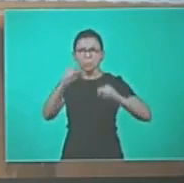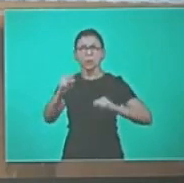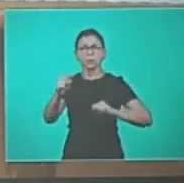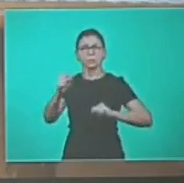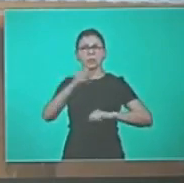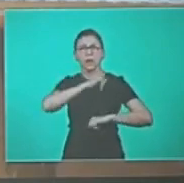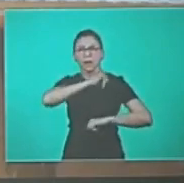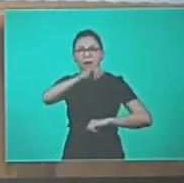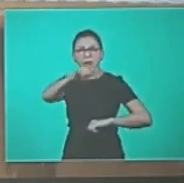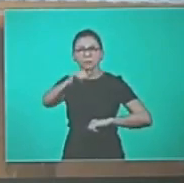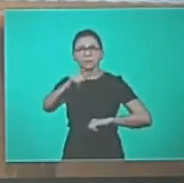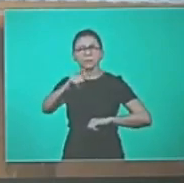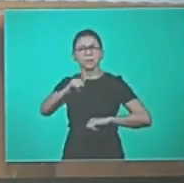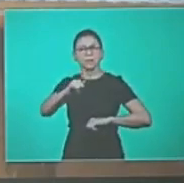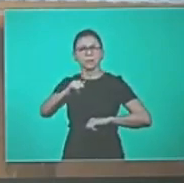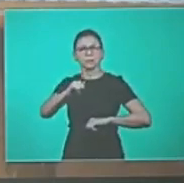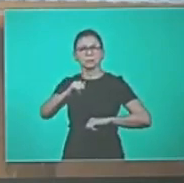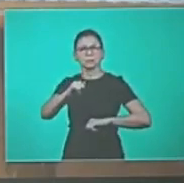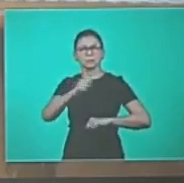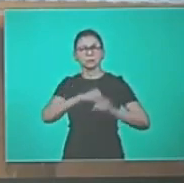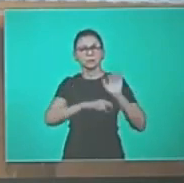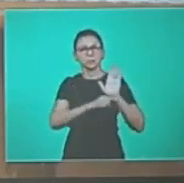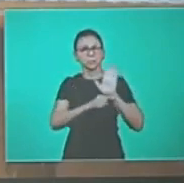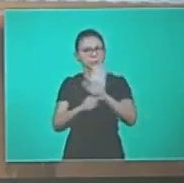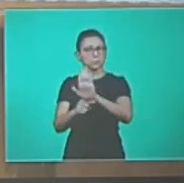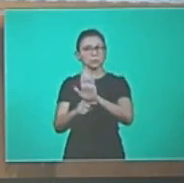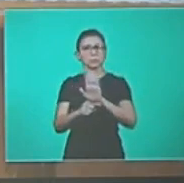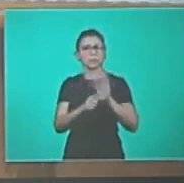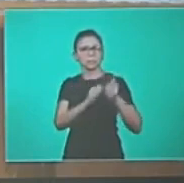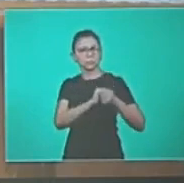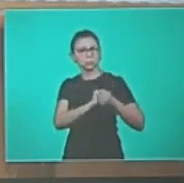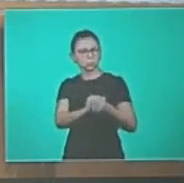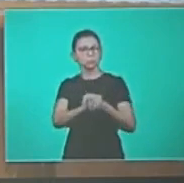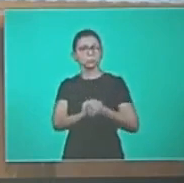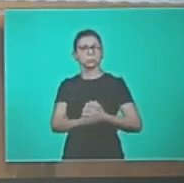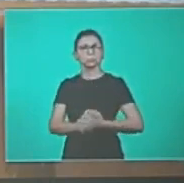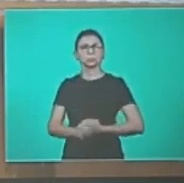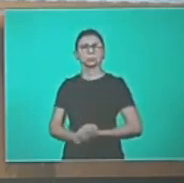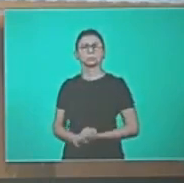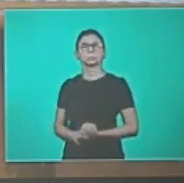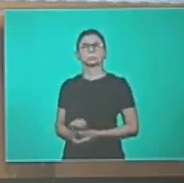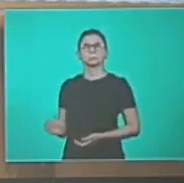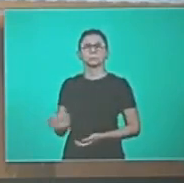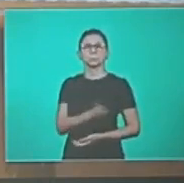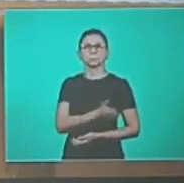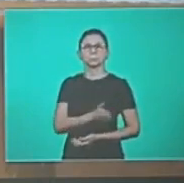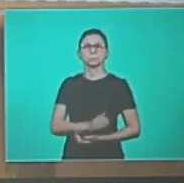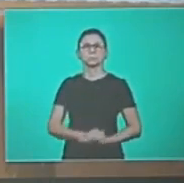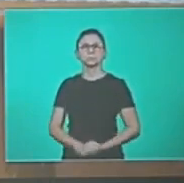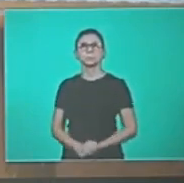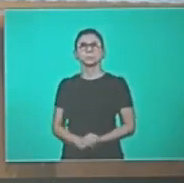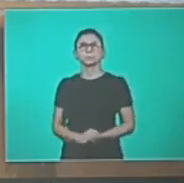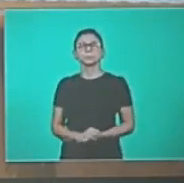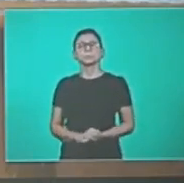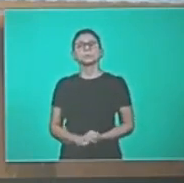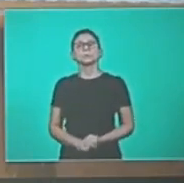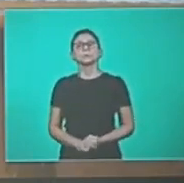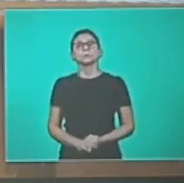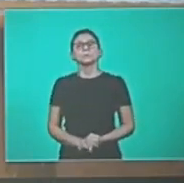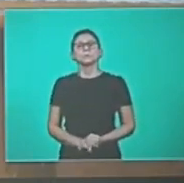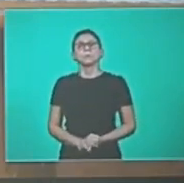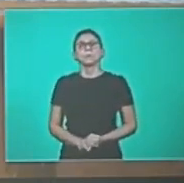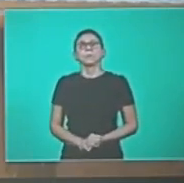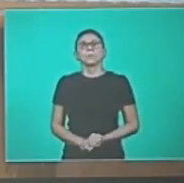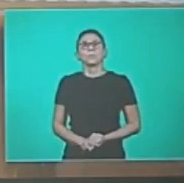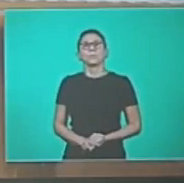communicated about any bad behavior of someone that is working in the front of the flock.